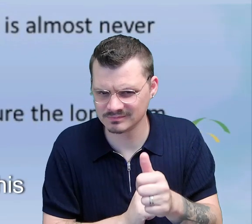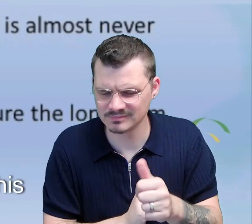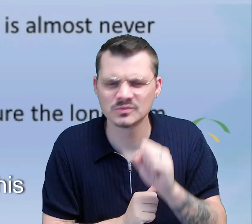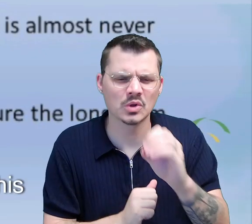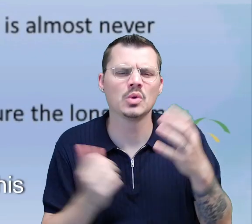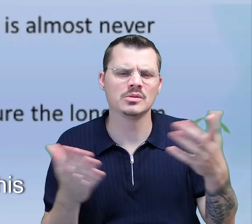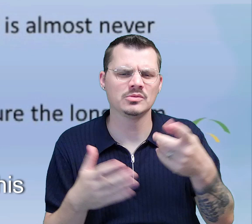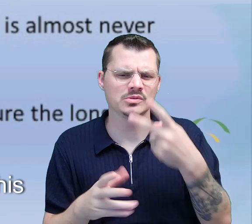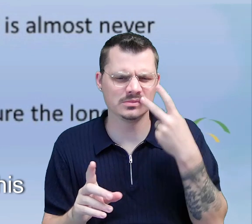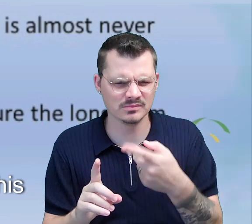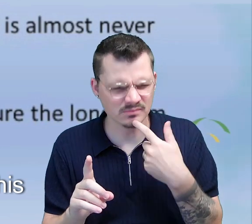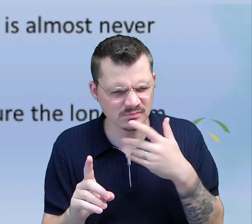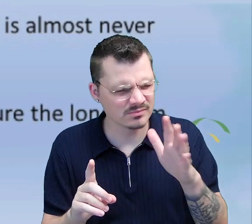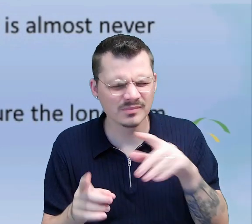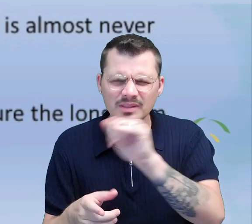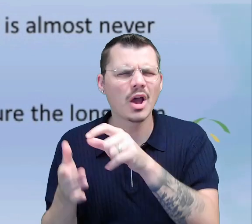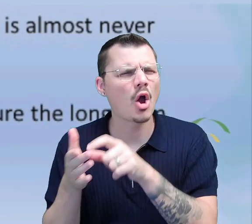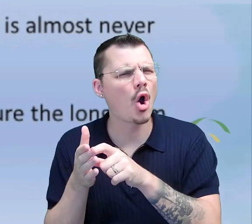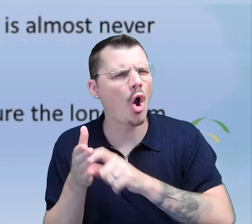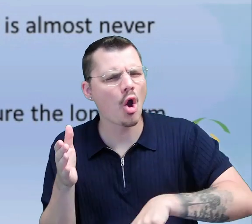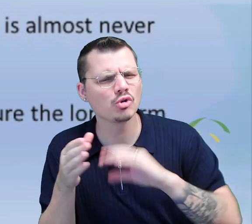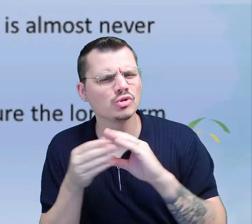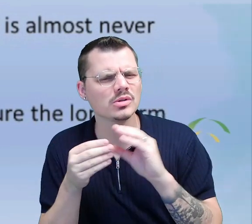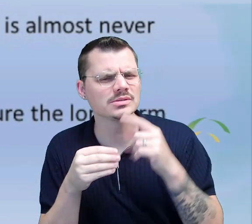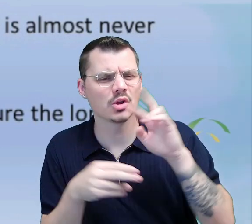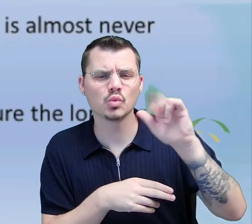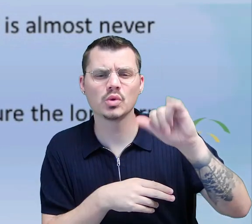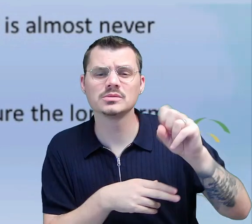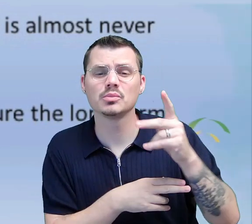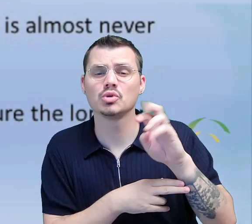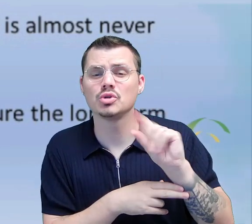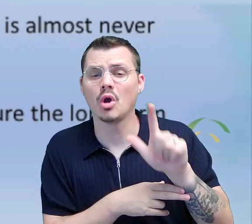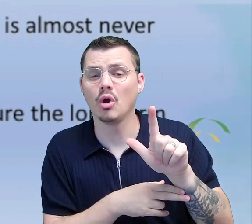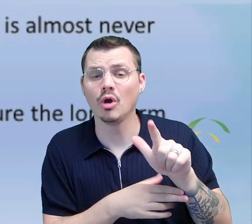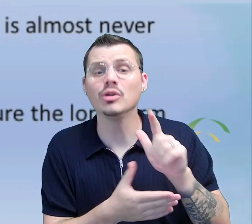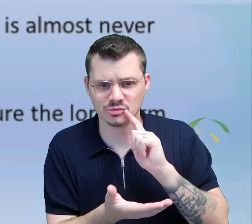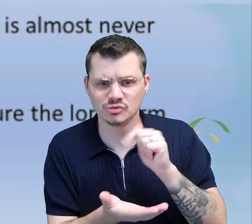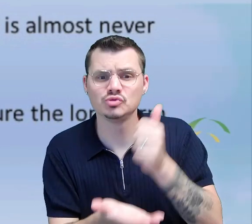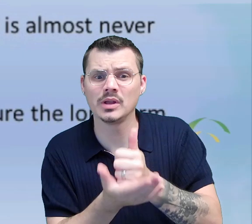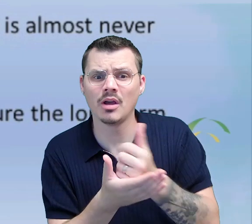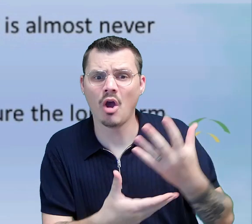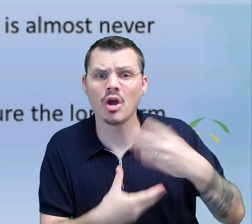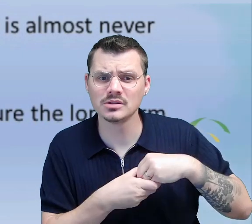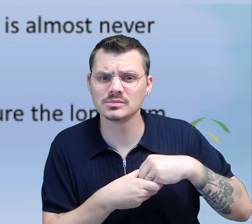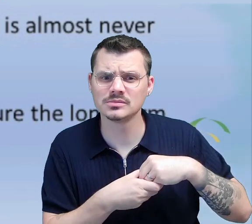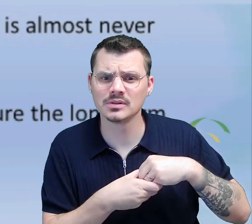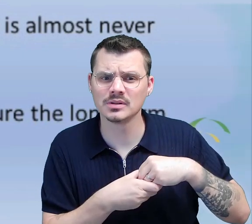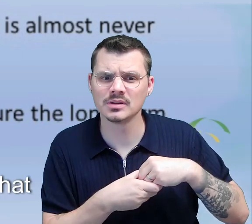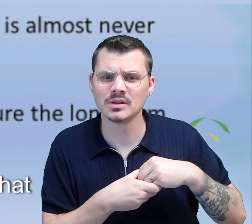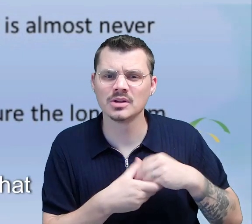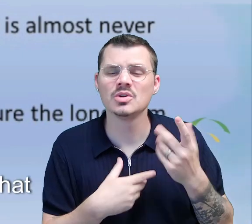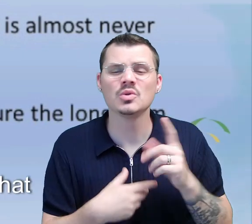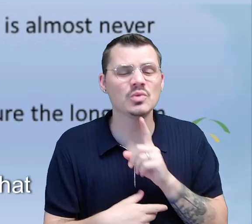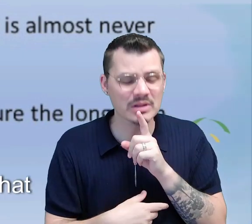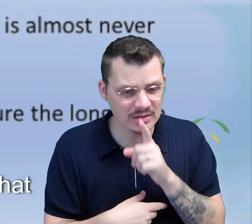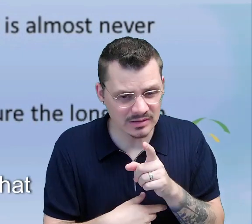So when you say, well, didn't this article say that Risperdal treats autism? Well,